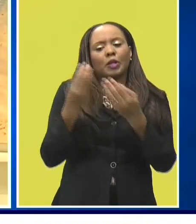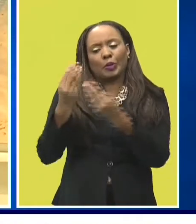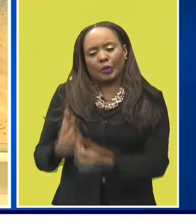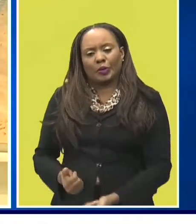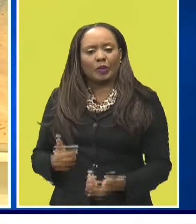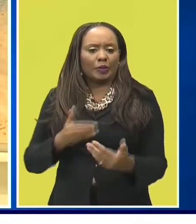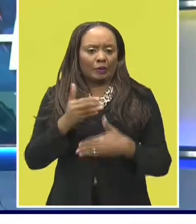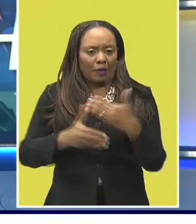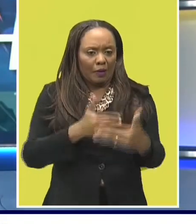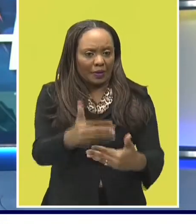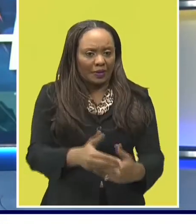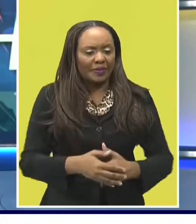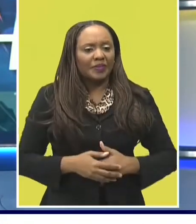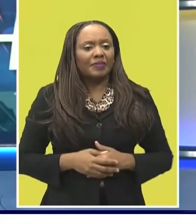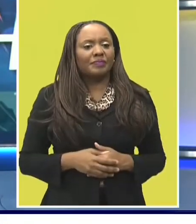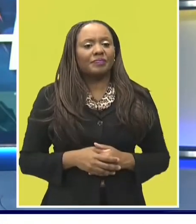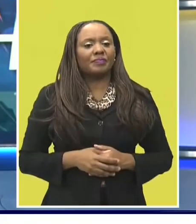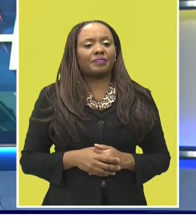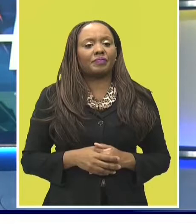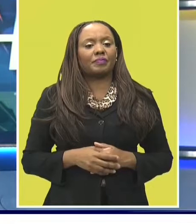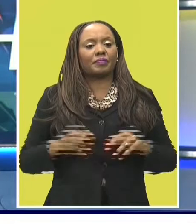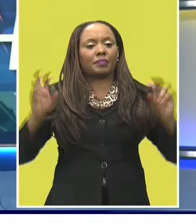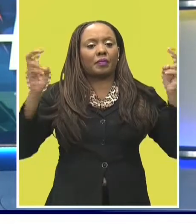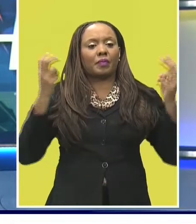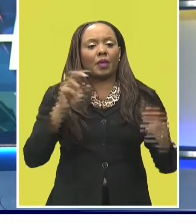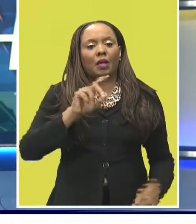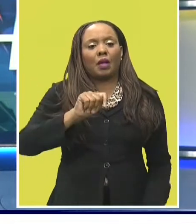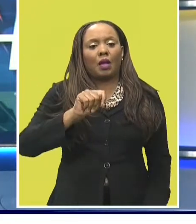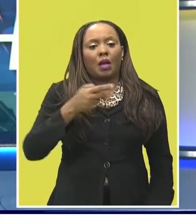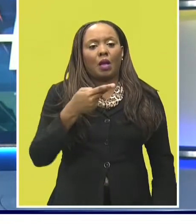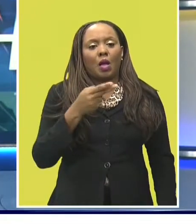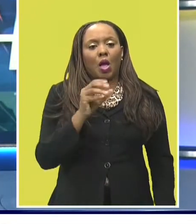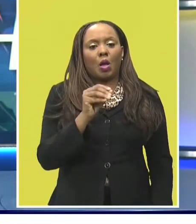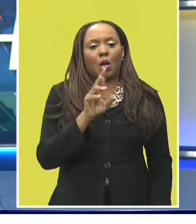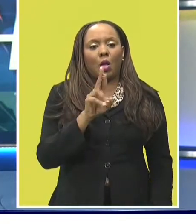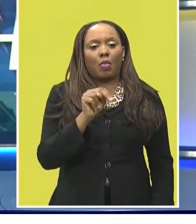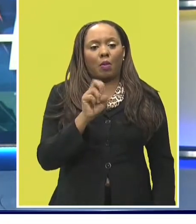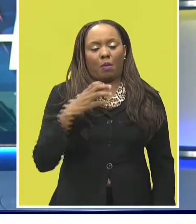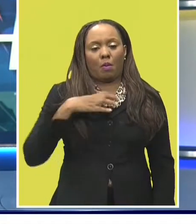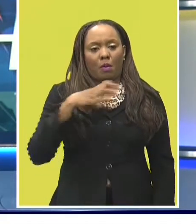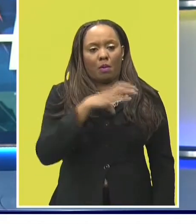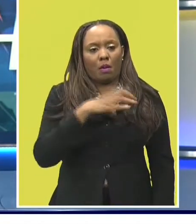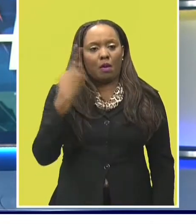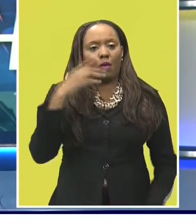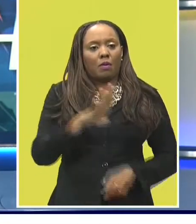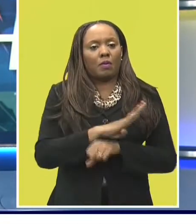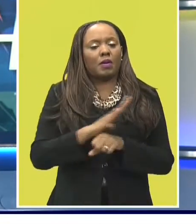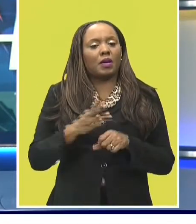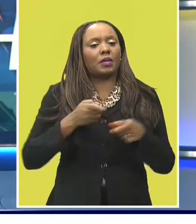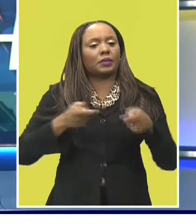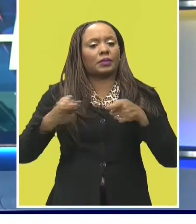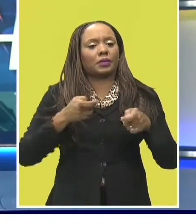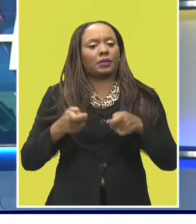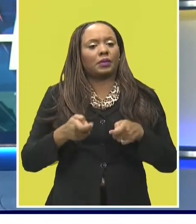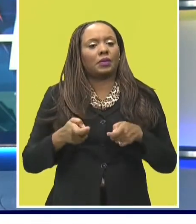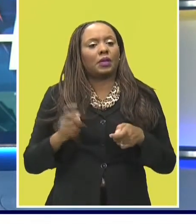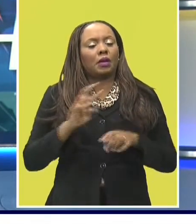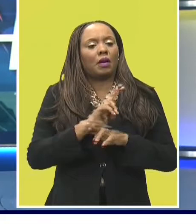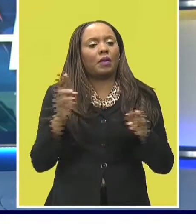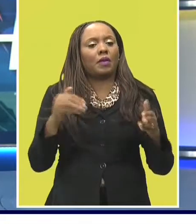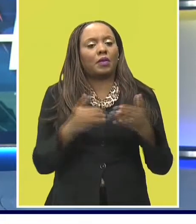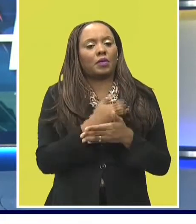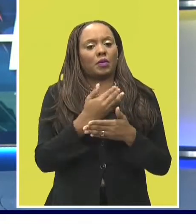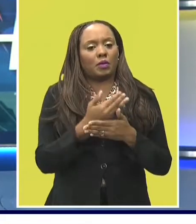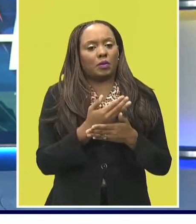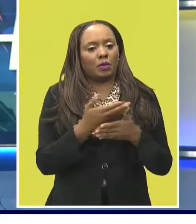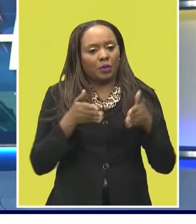forward. The Thorne Commission on Local Governance is preparing to move into a new phase of consultations as